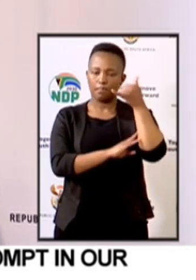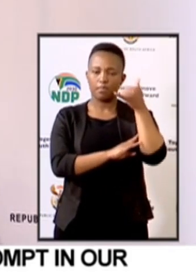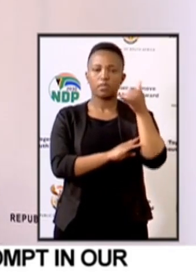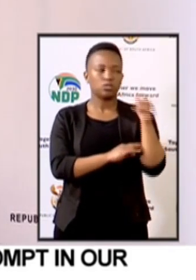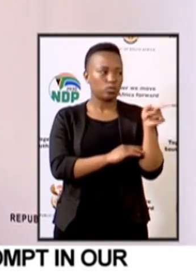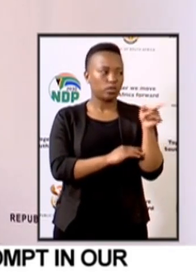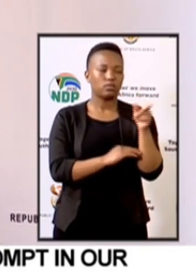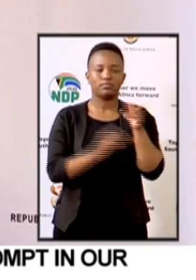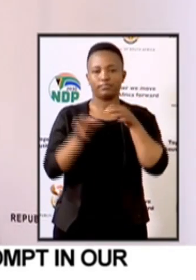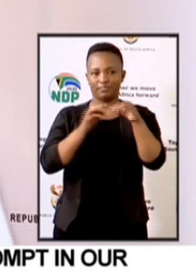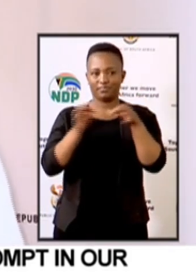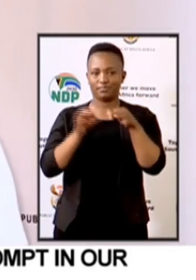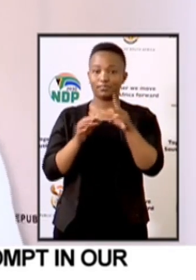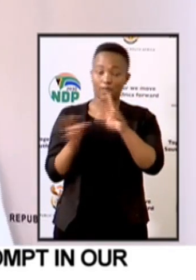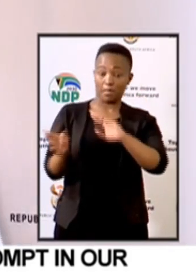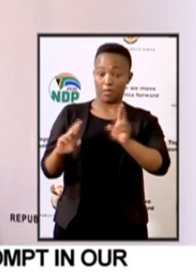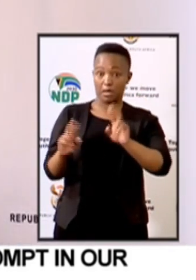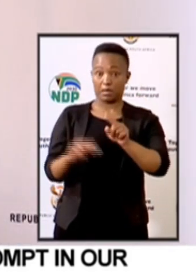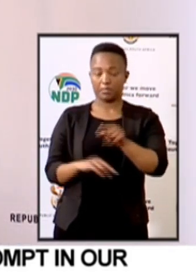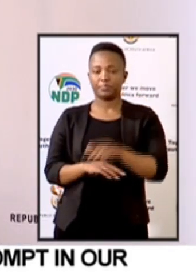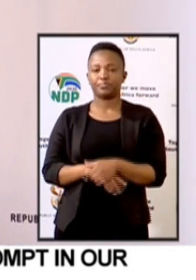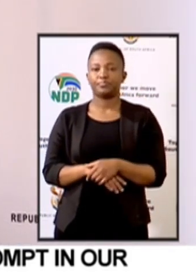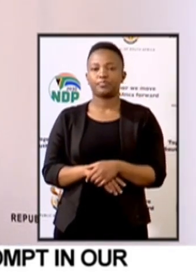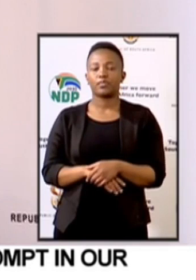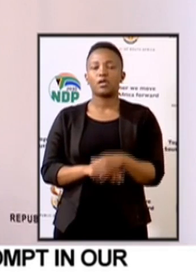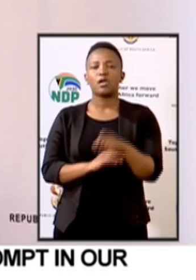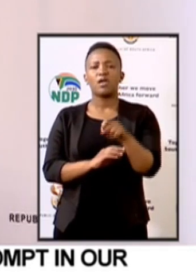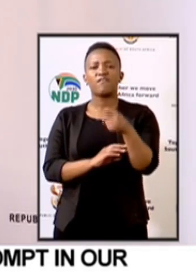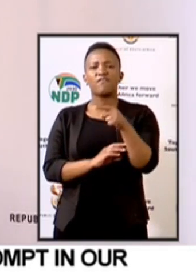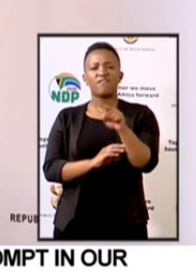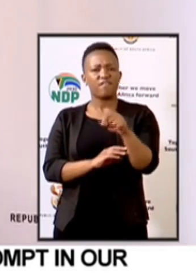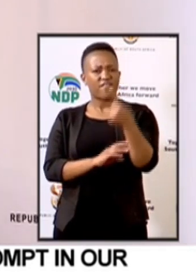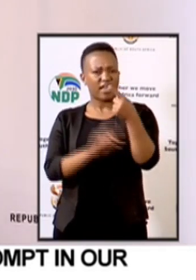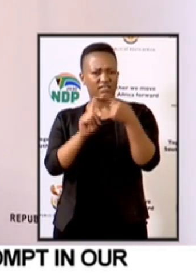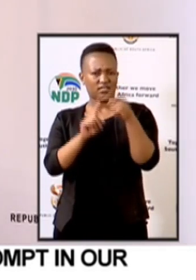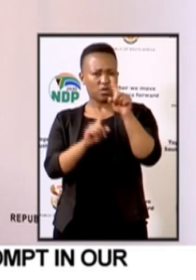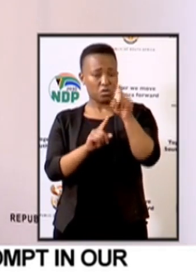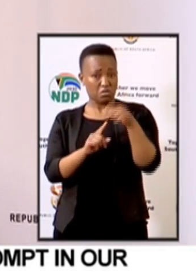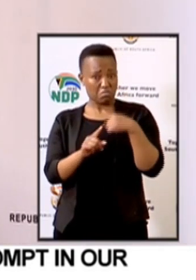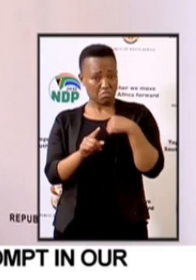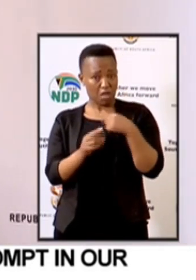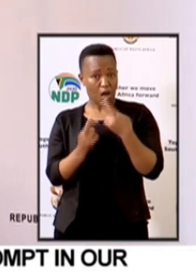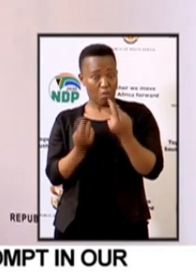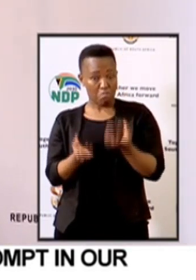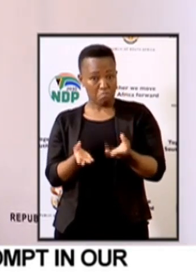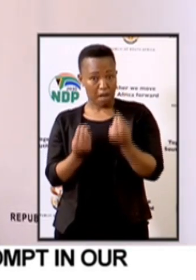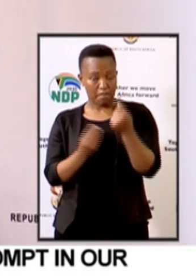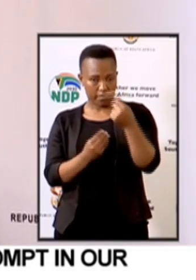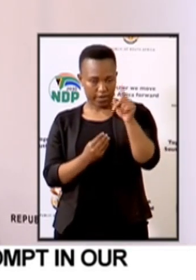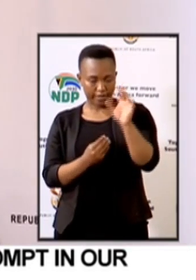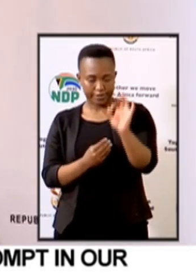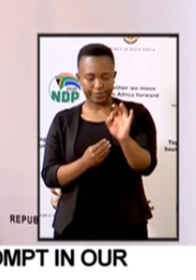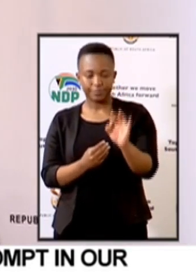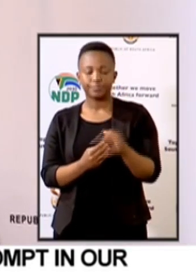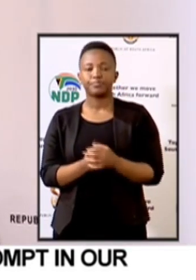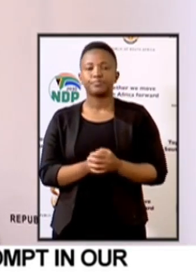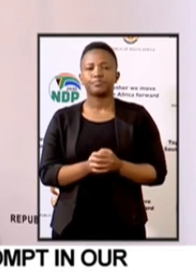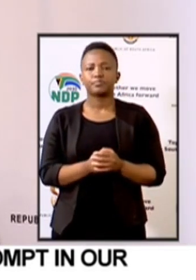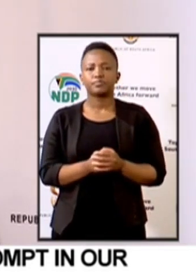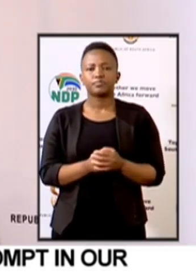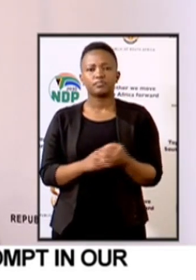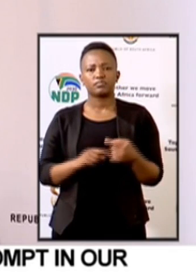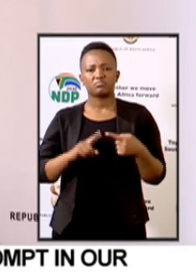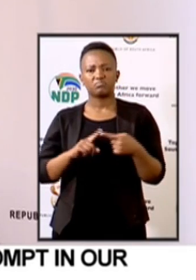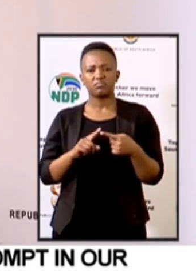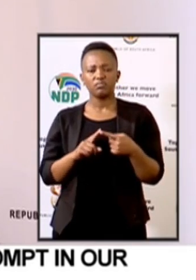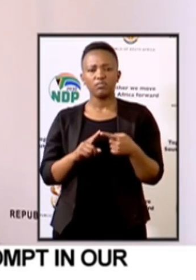alert. The first question, as I got it, is the determination of the